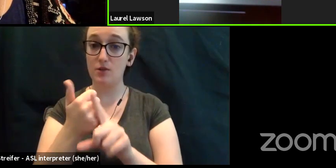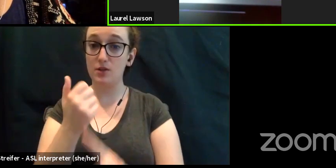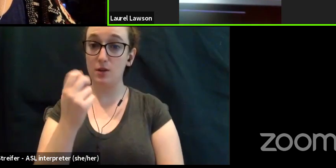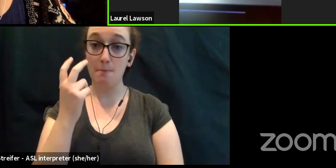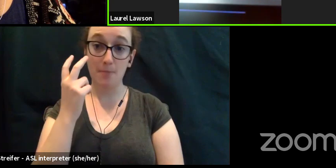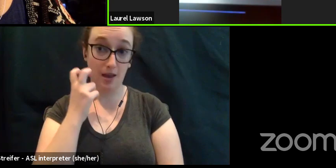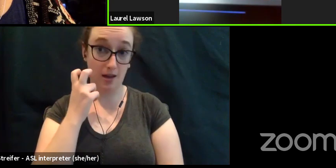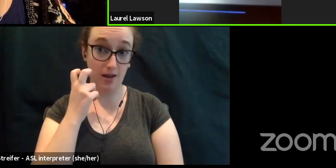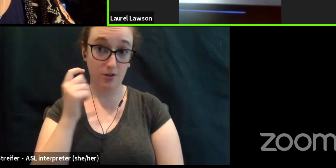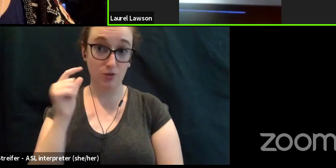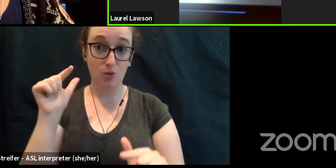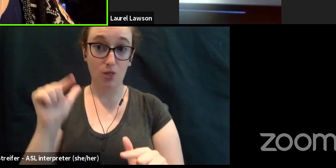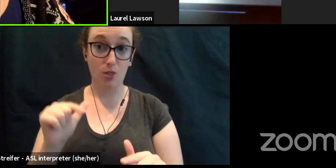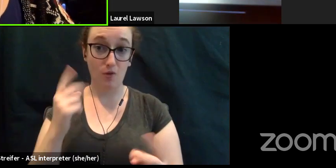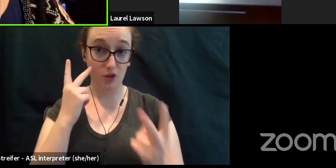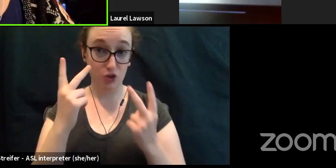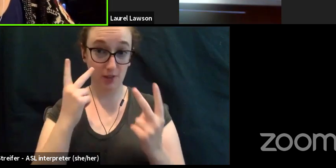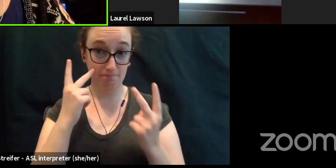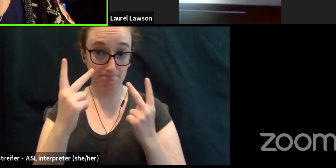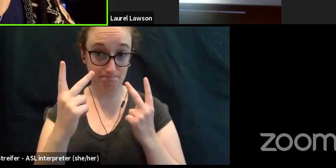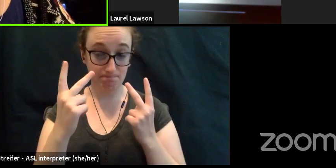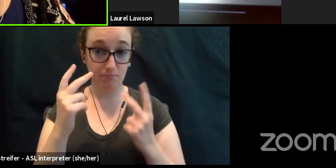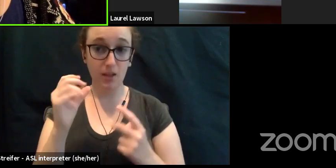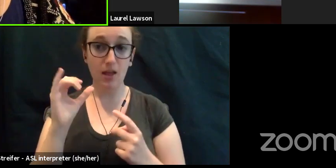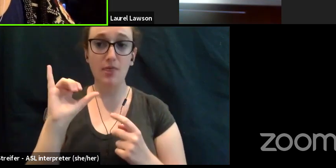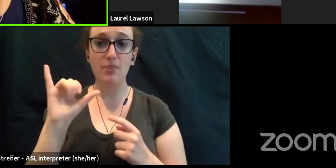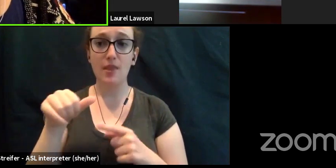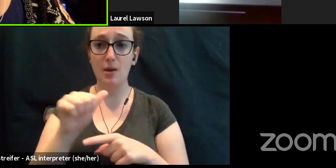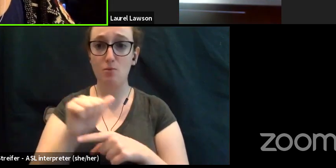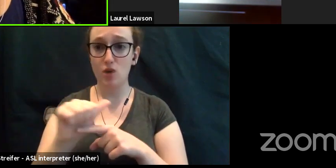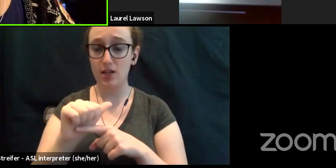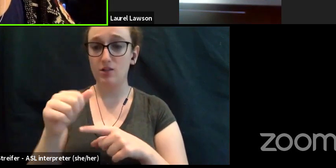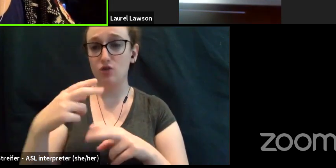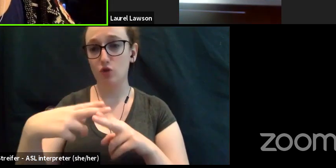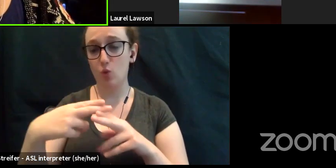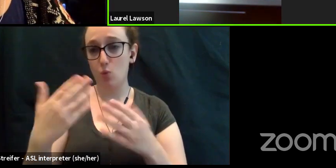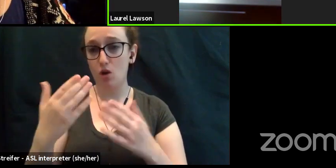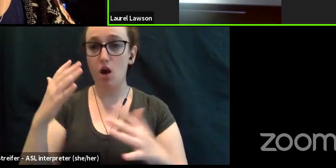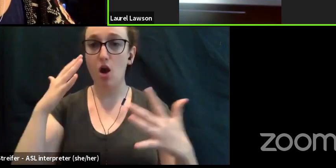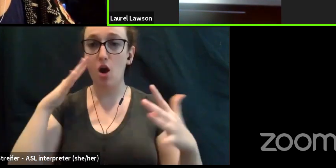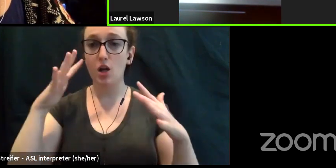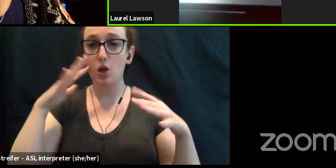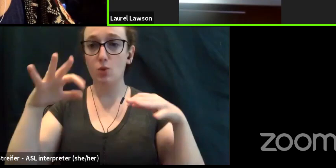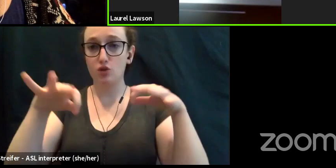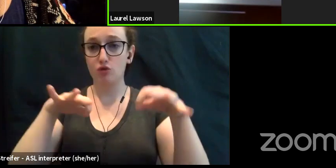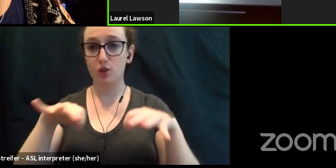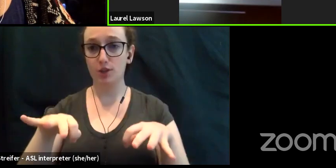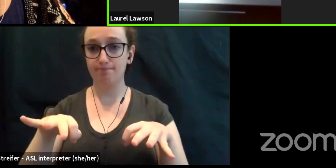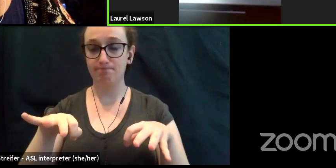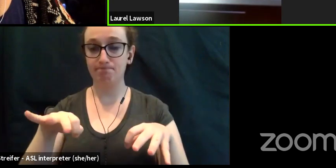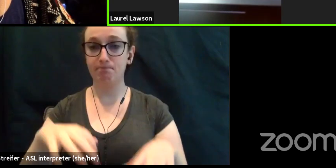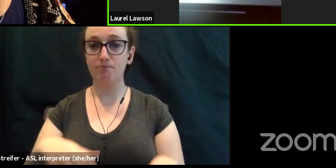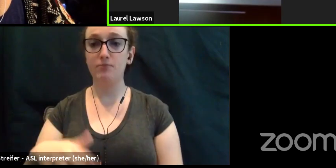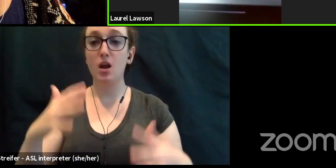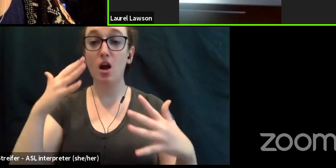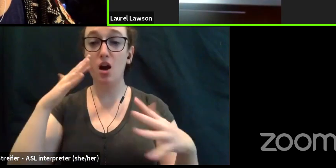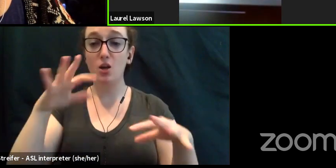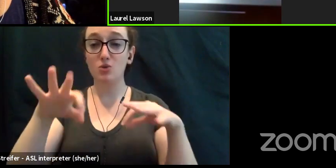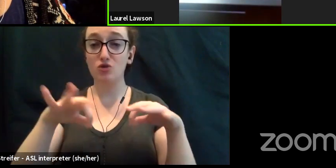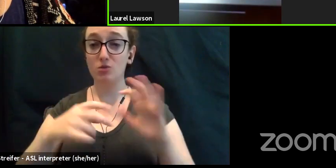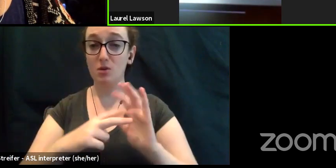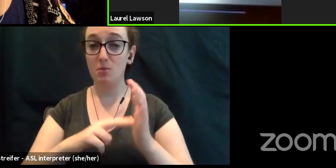or low vision, that practice is called audio description. And what that looks like is that you have